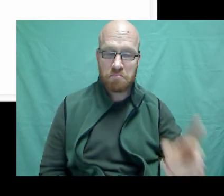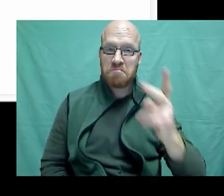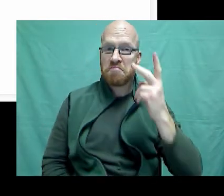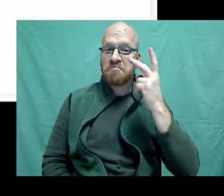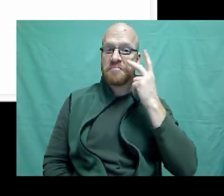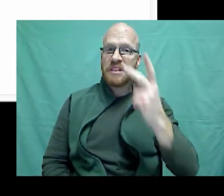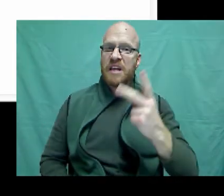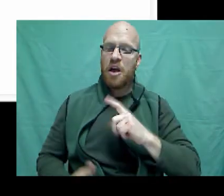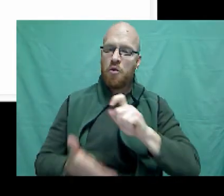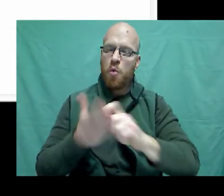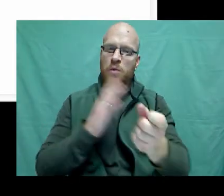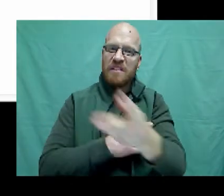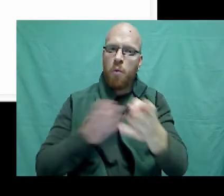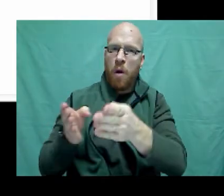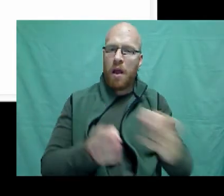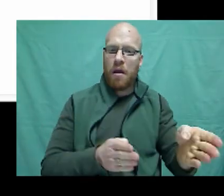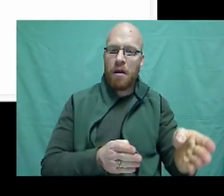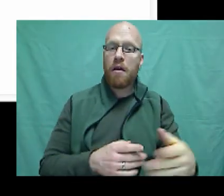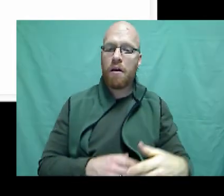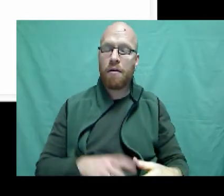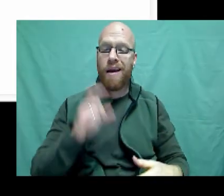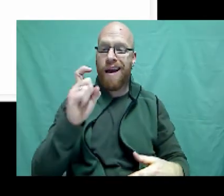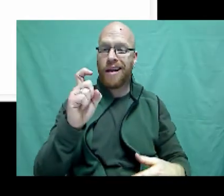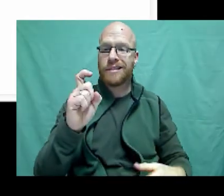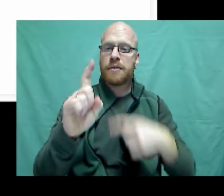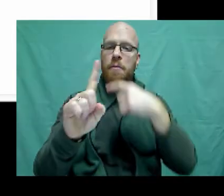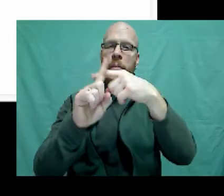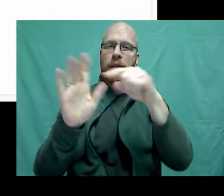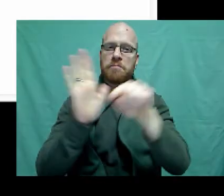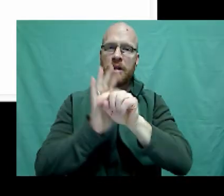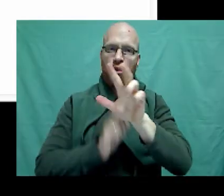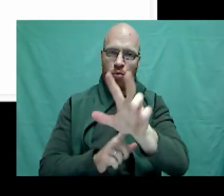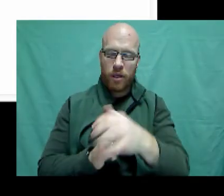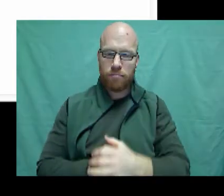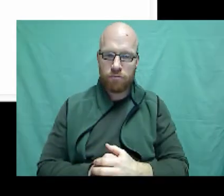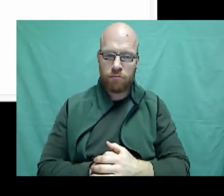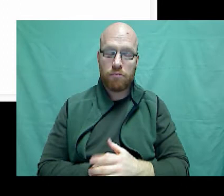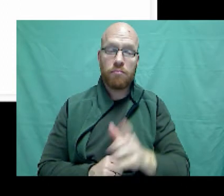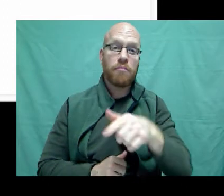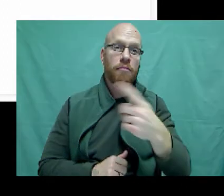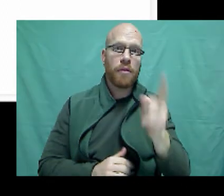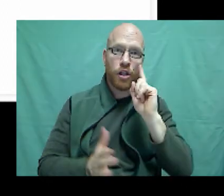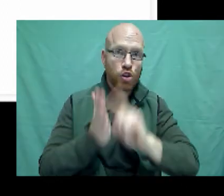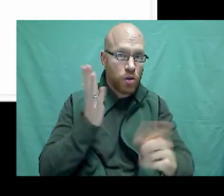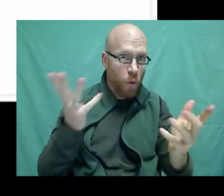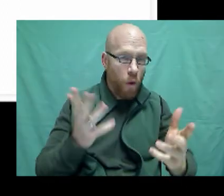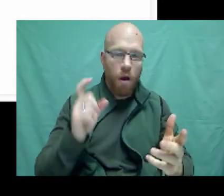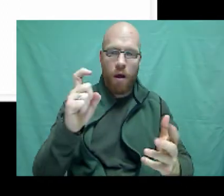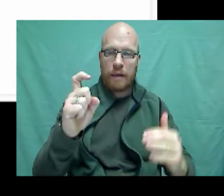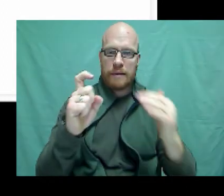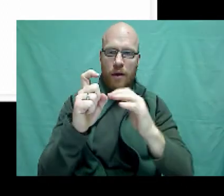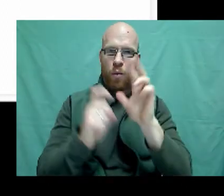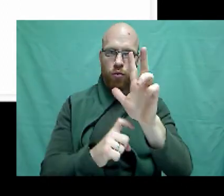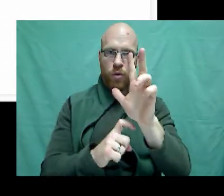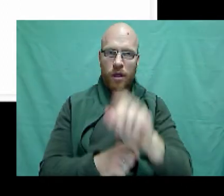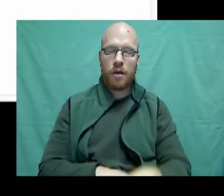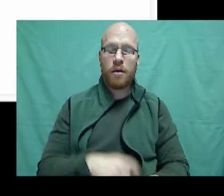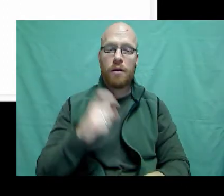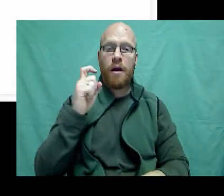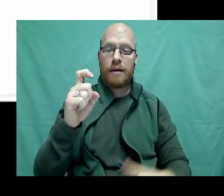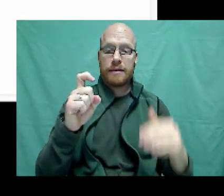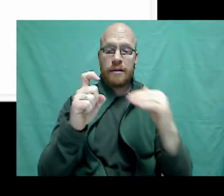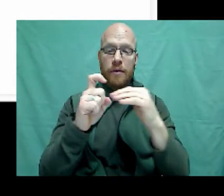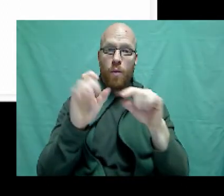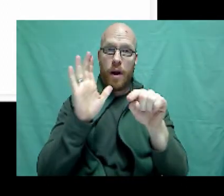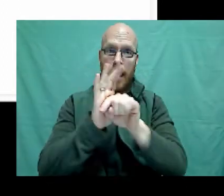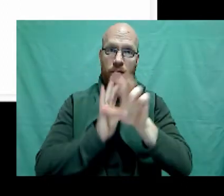Now you see I wrote my answer in several different ways. X equals plus and minus 3. X equals 3. X equals minus 3. To check